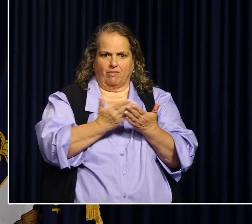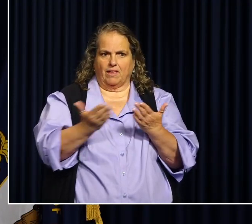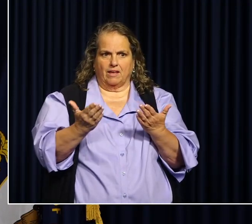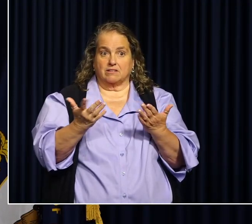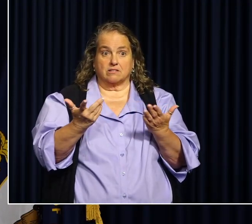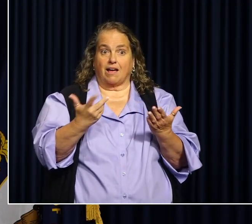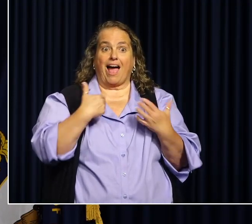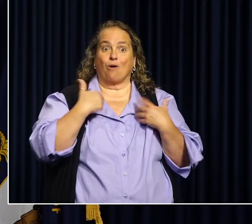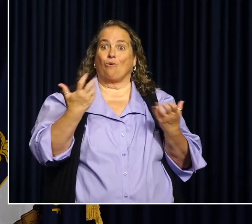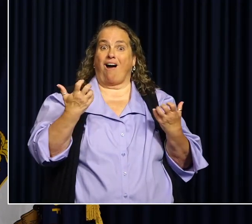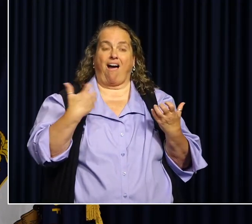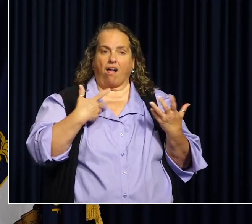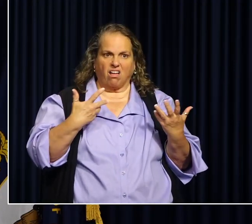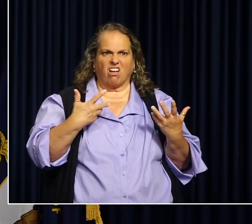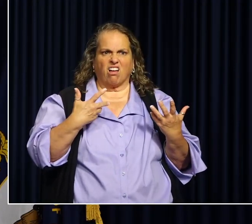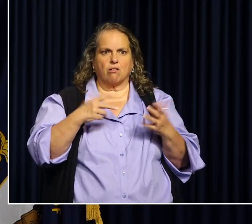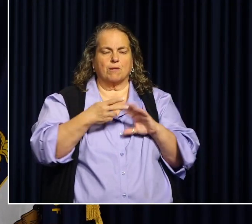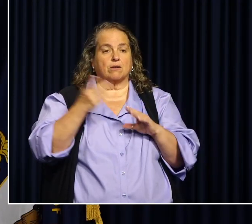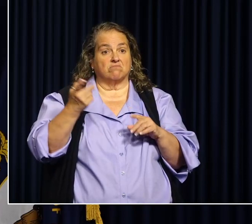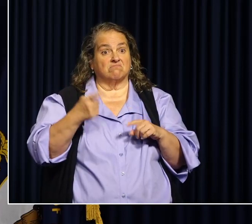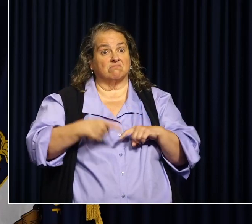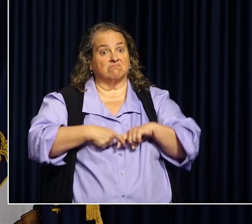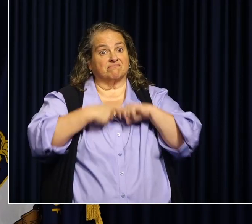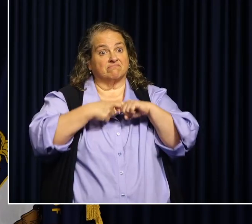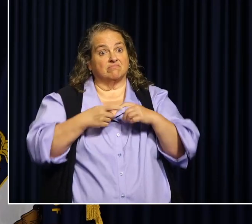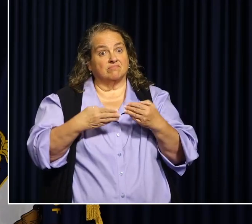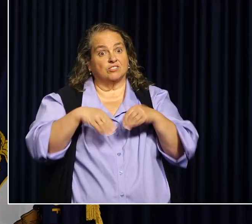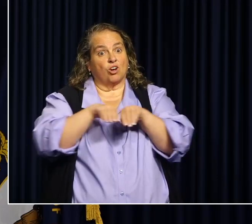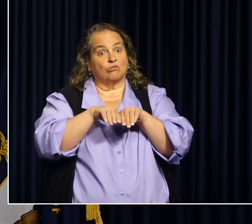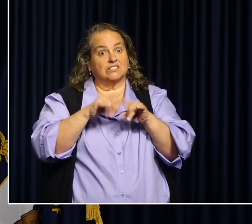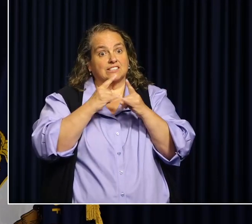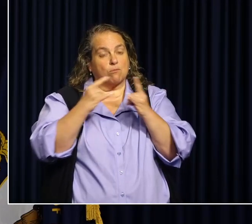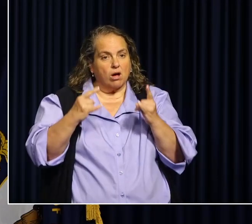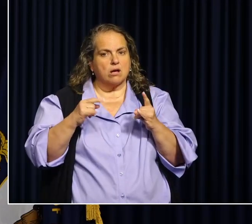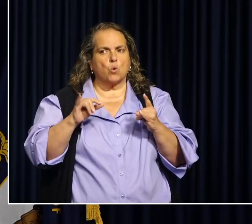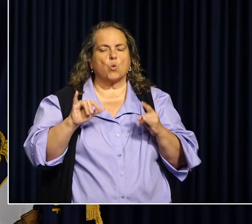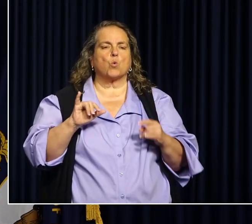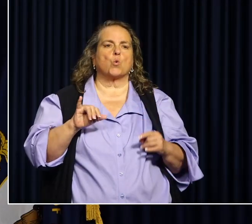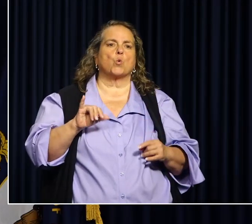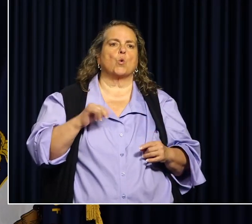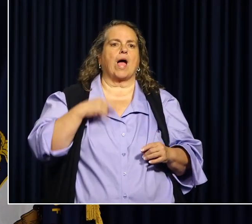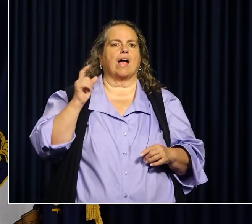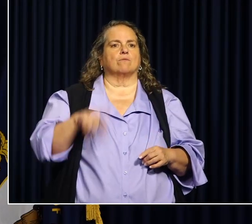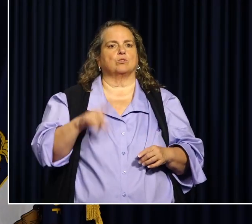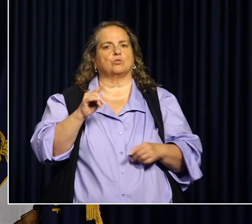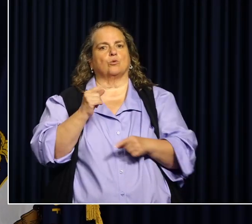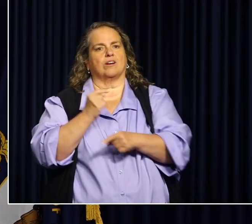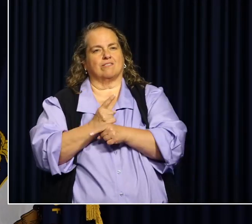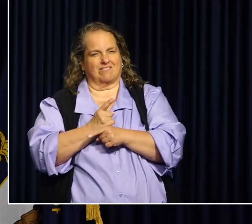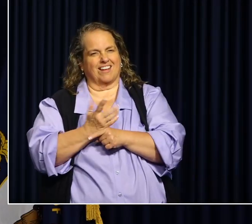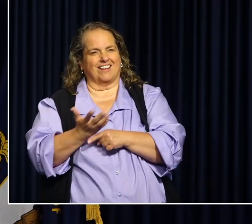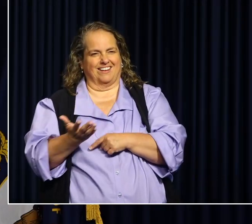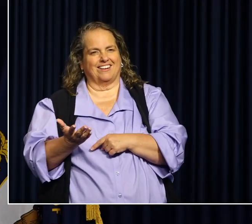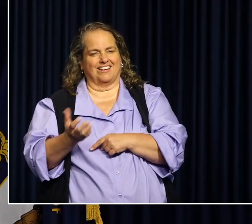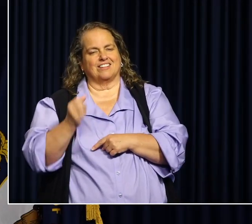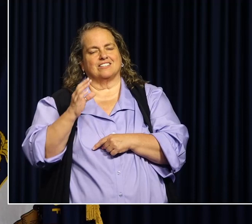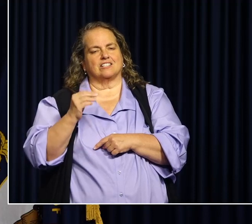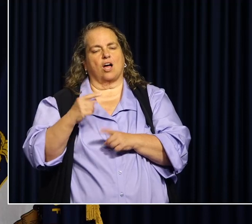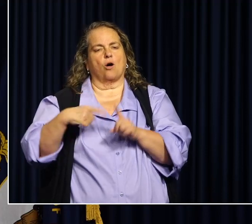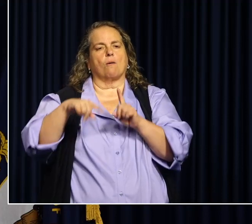wanted to do because we weren't doing it right. And so I think we also see a lot of positive social